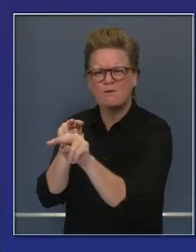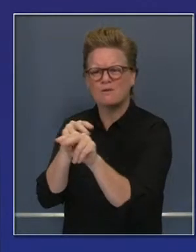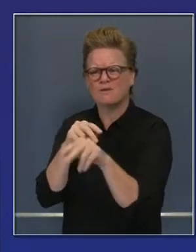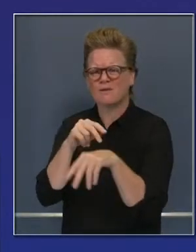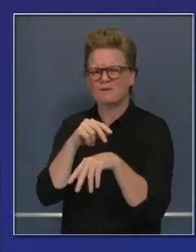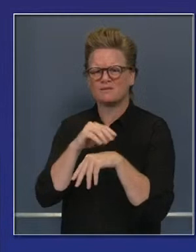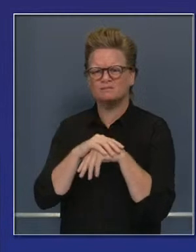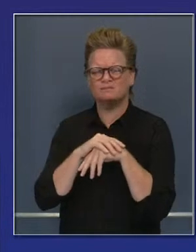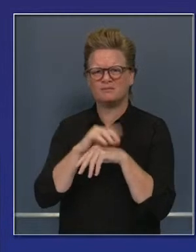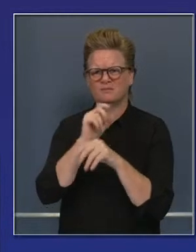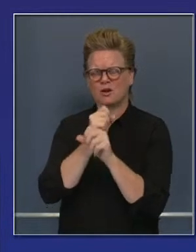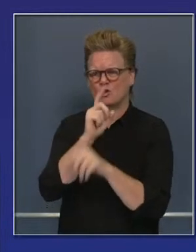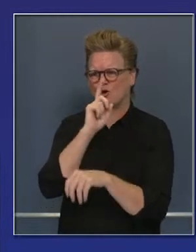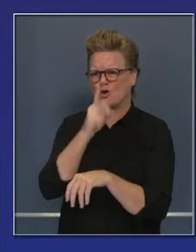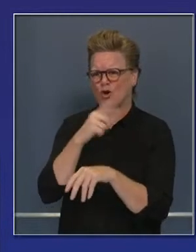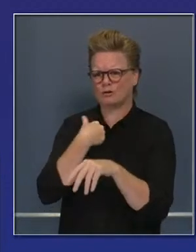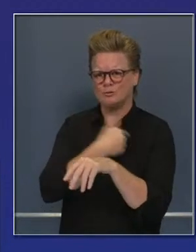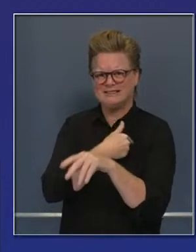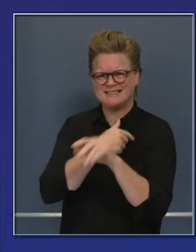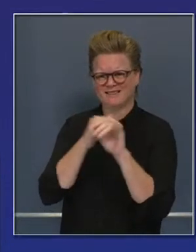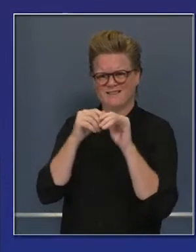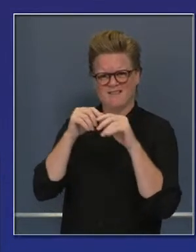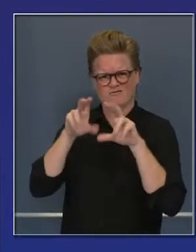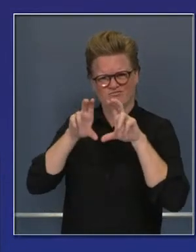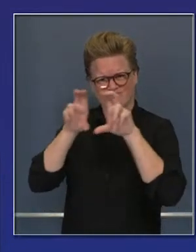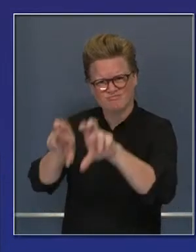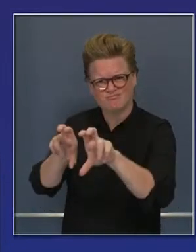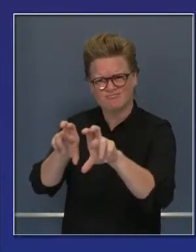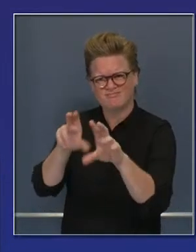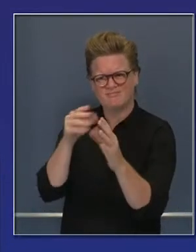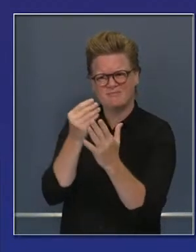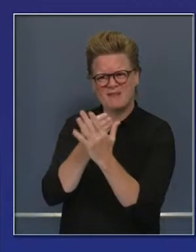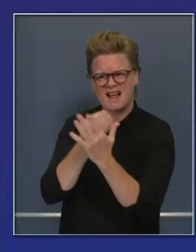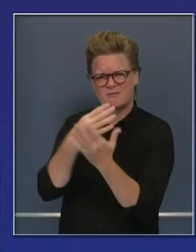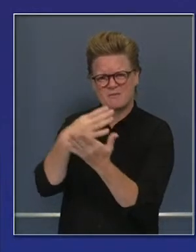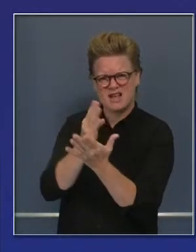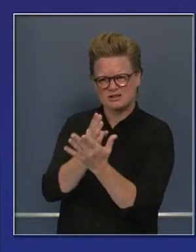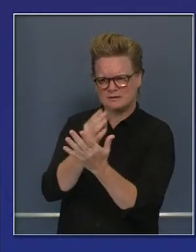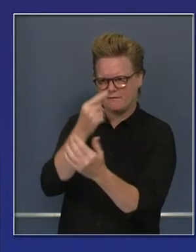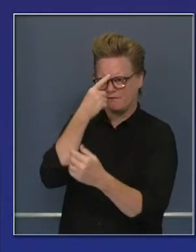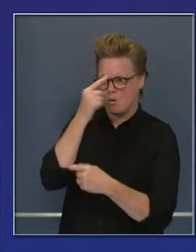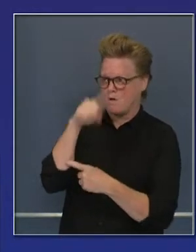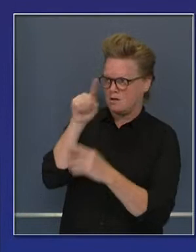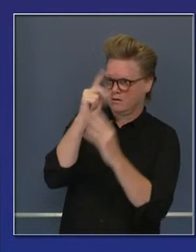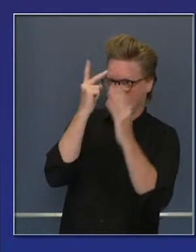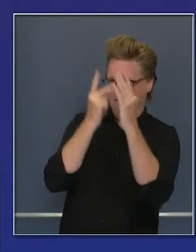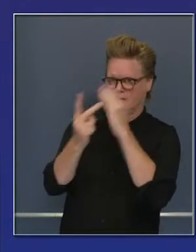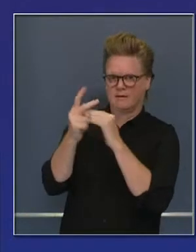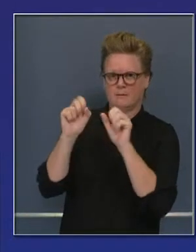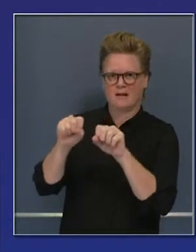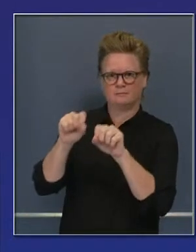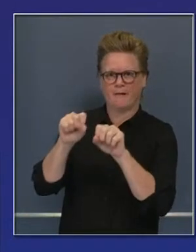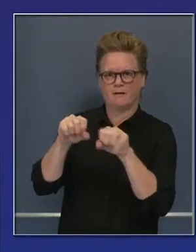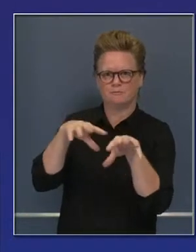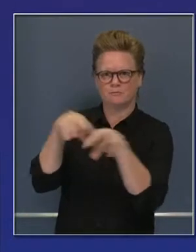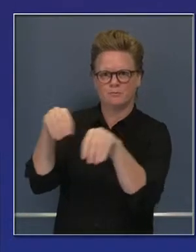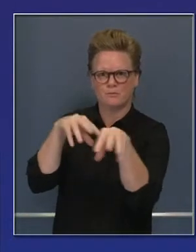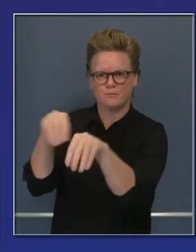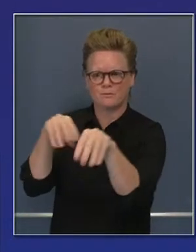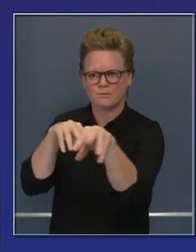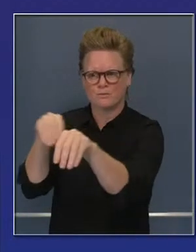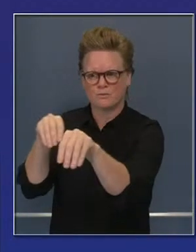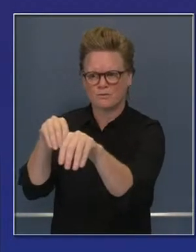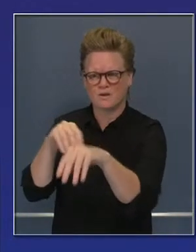tens of millions of dollars in the budget in anticipation of these PSPS protocols. We're now utilizing those